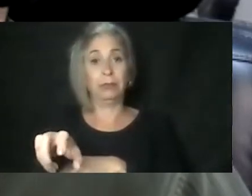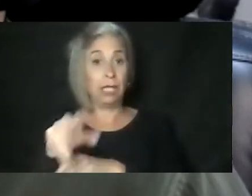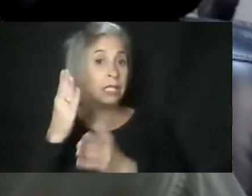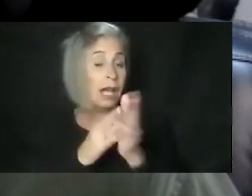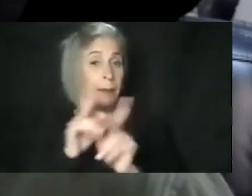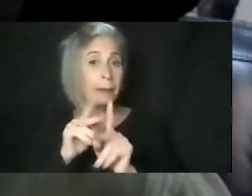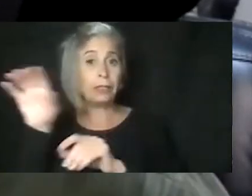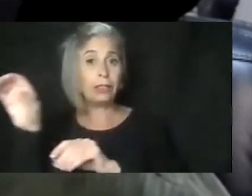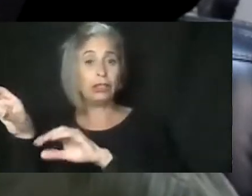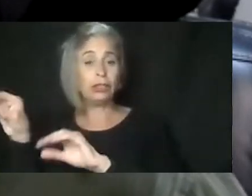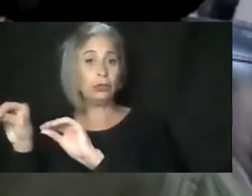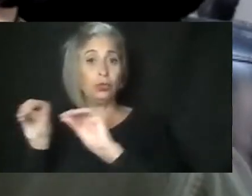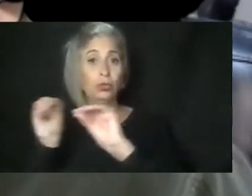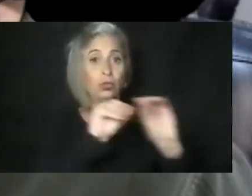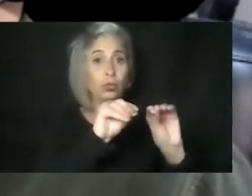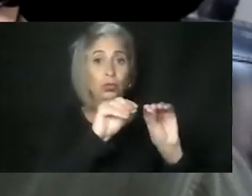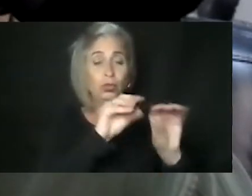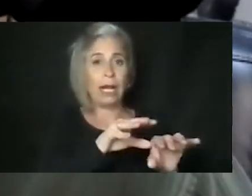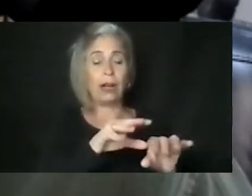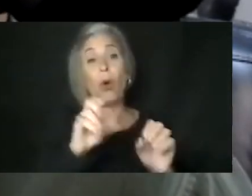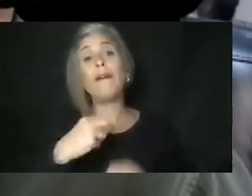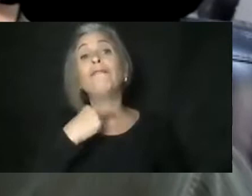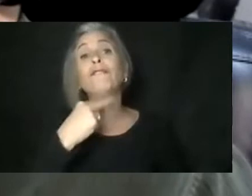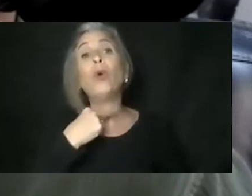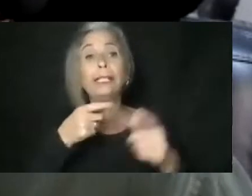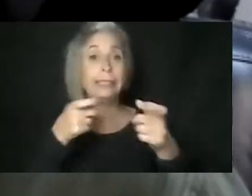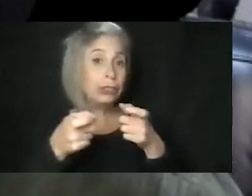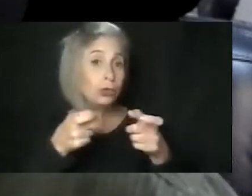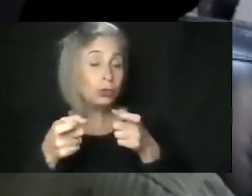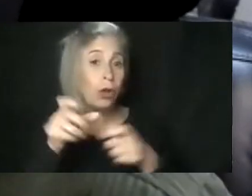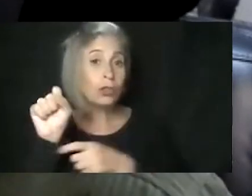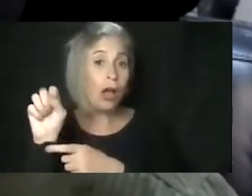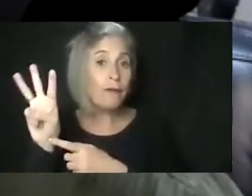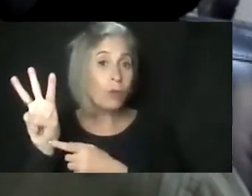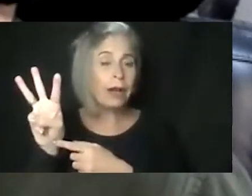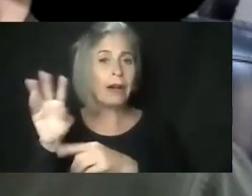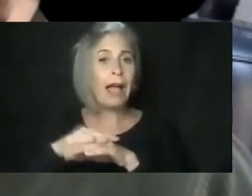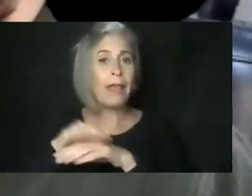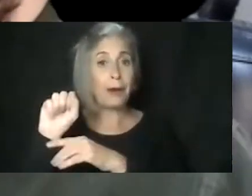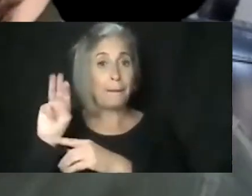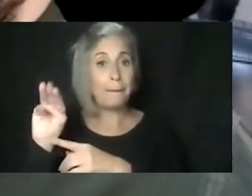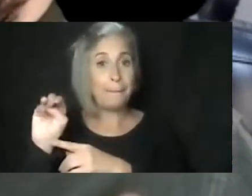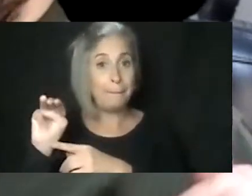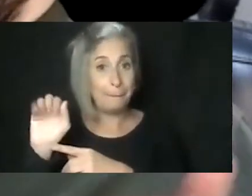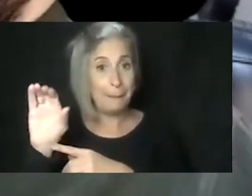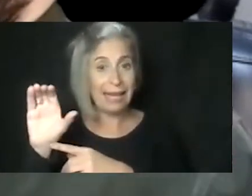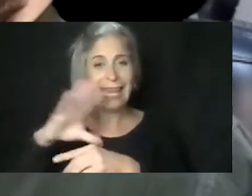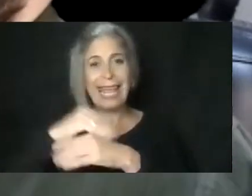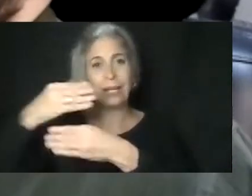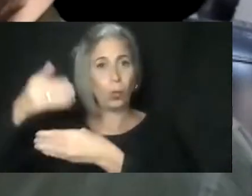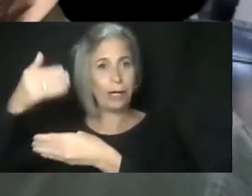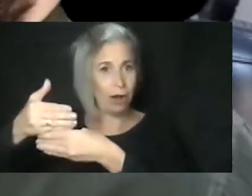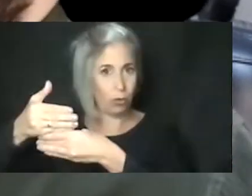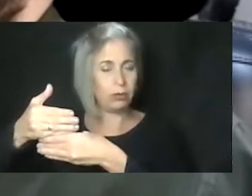use Dragon Naturally Speaking, or who use the voice control software on their Mac computer and on Windows, because they